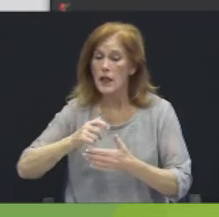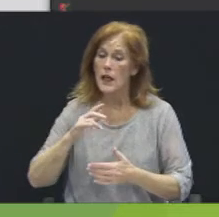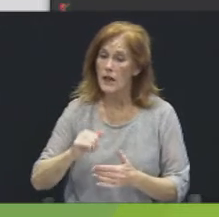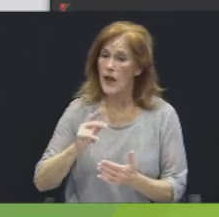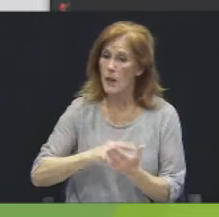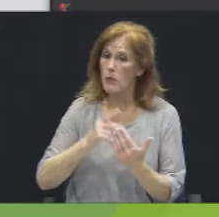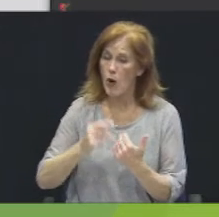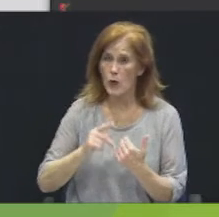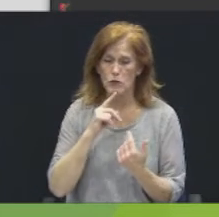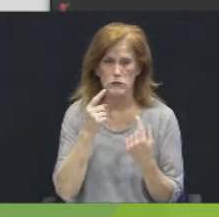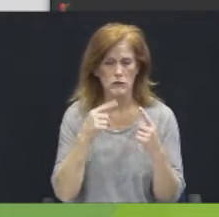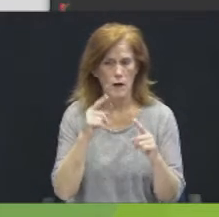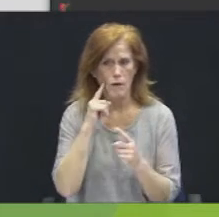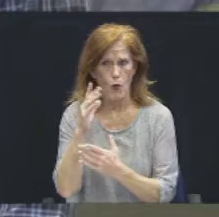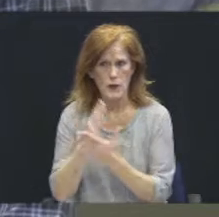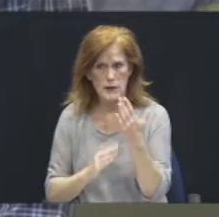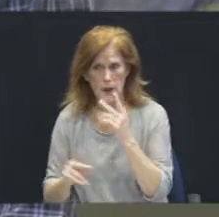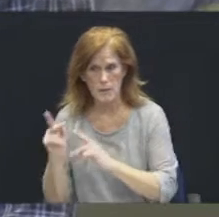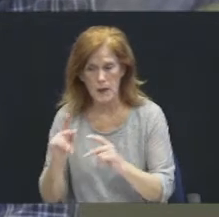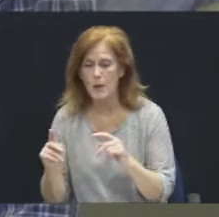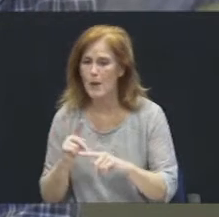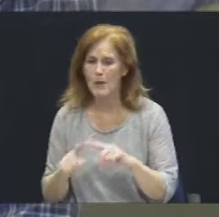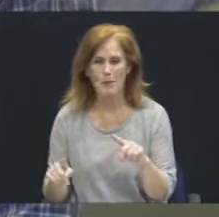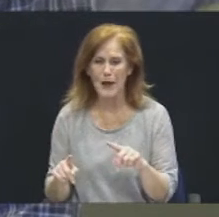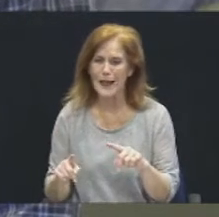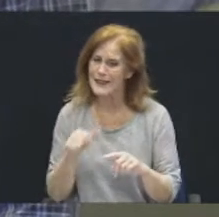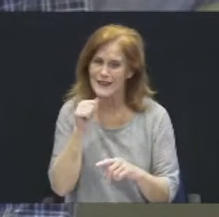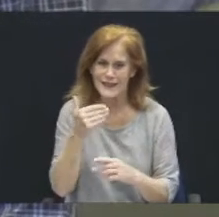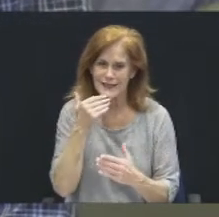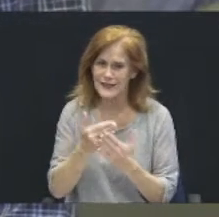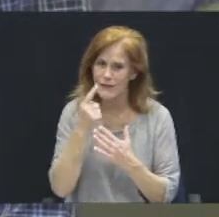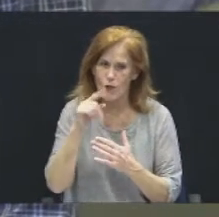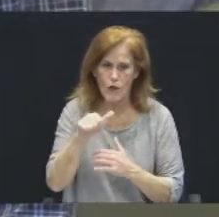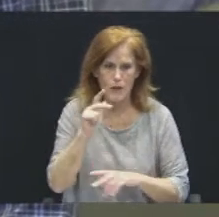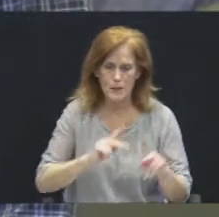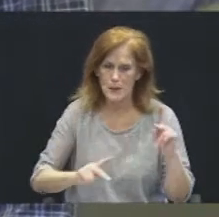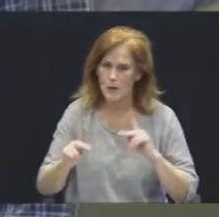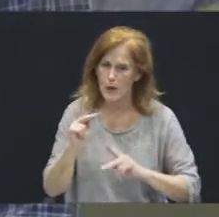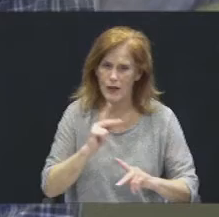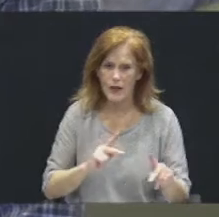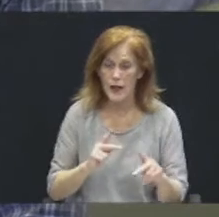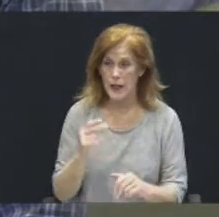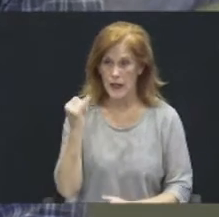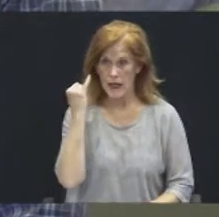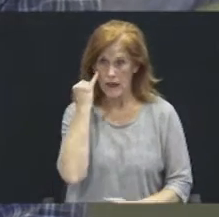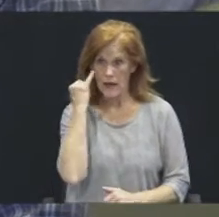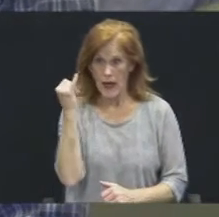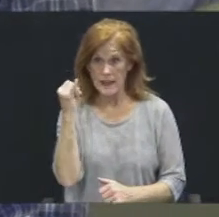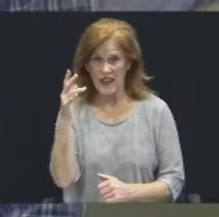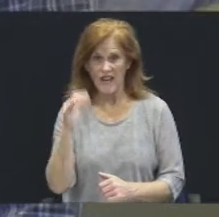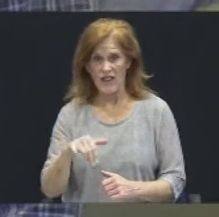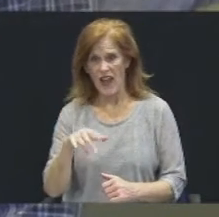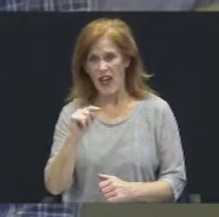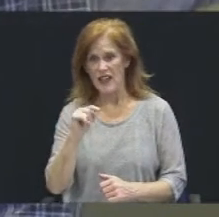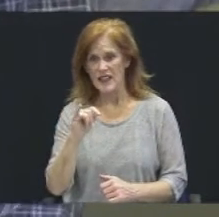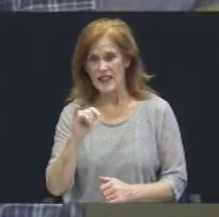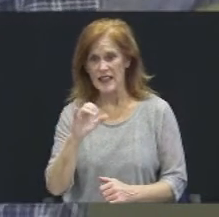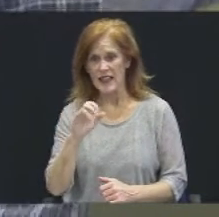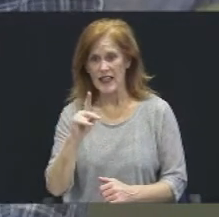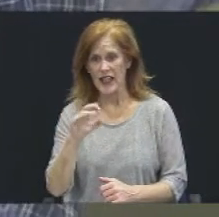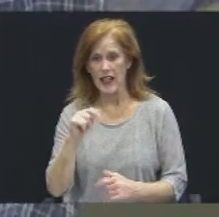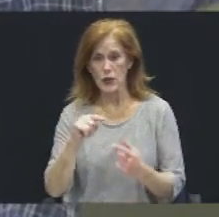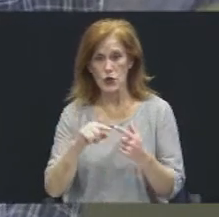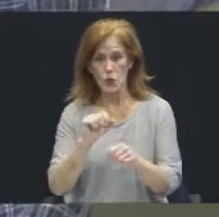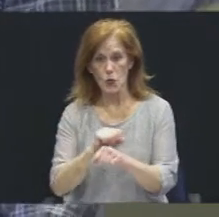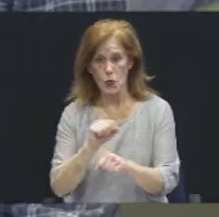for some people and does not work well for others. The idea of Ticket to Work is that you would no